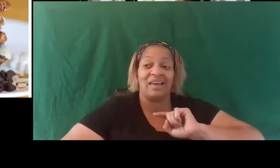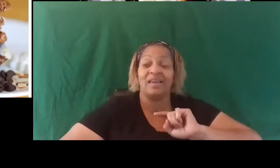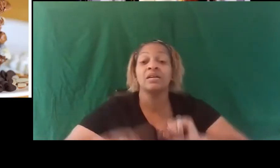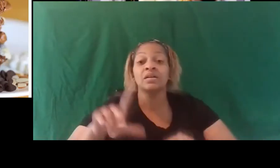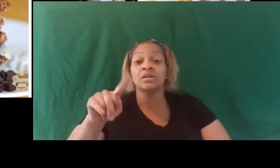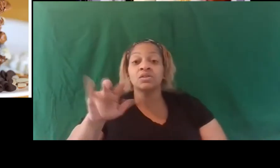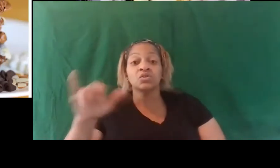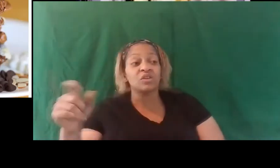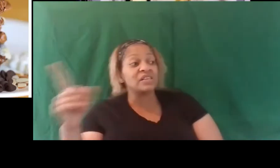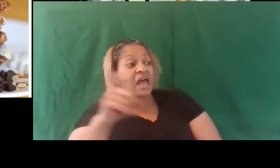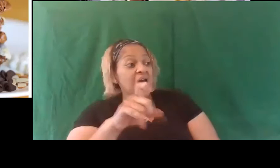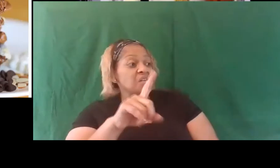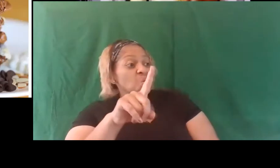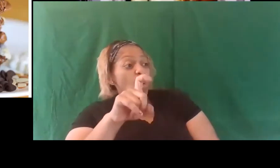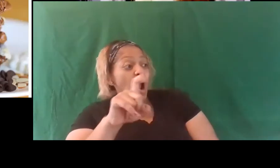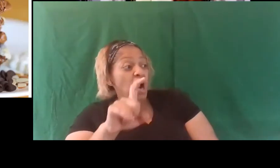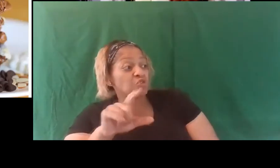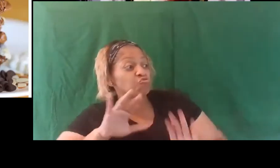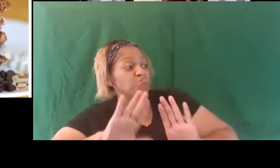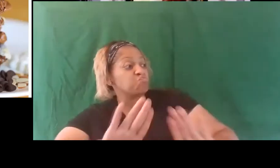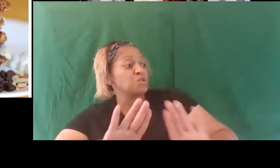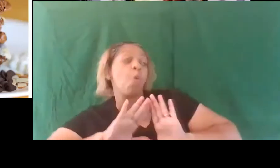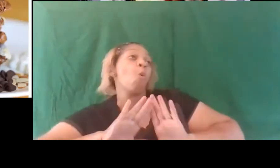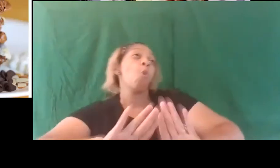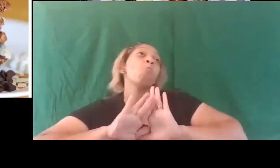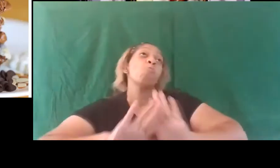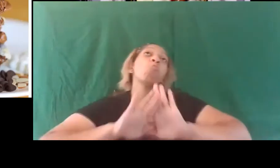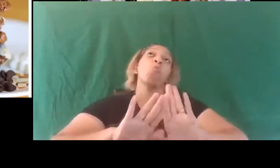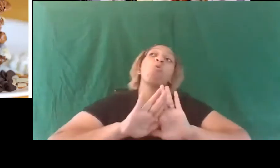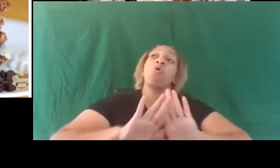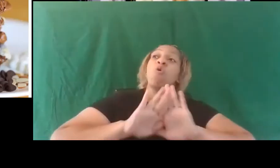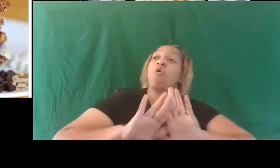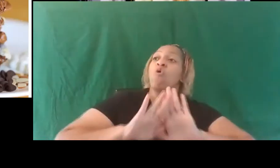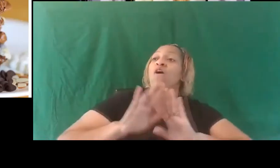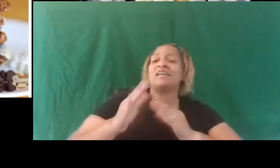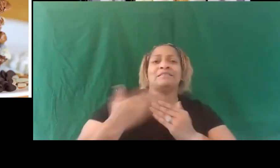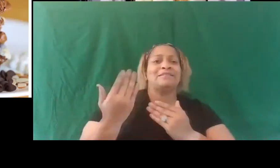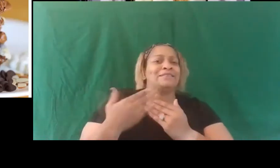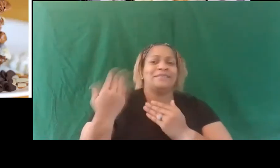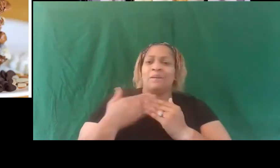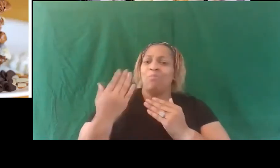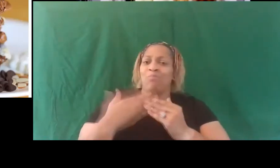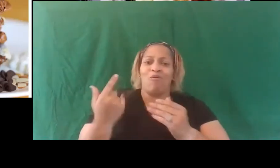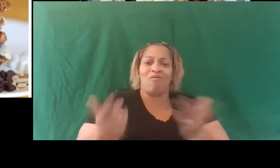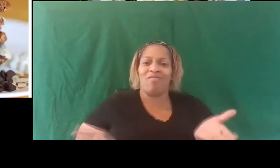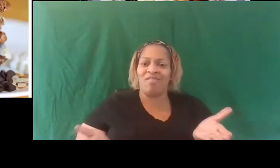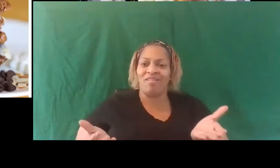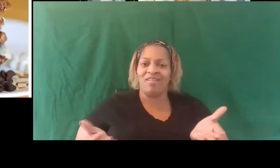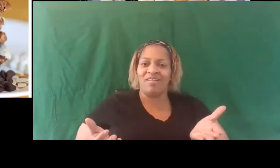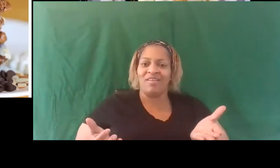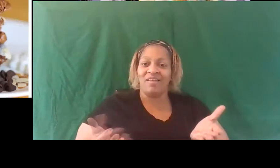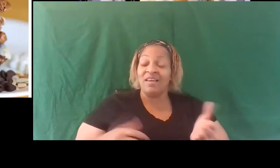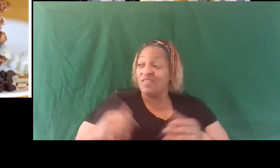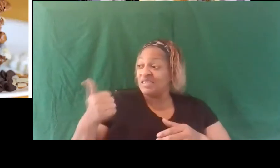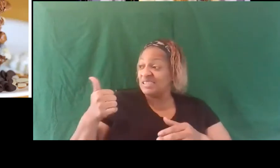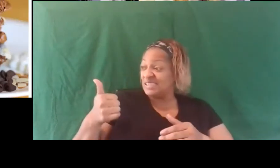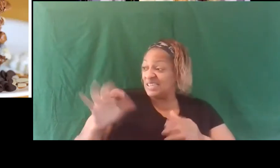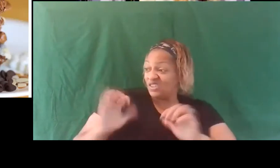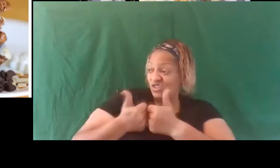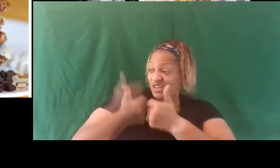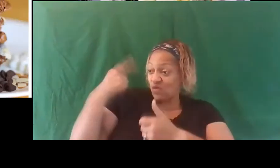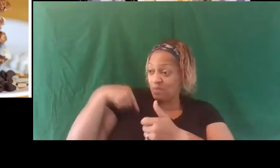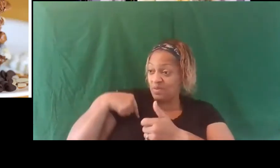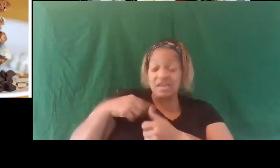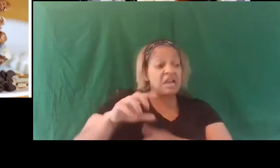to do 100 and they're like, cool, and they push them out. For me, 10 is challenging. For them,